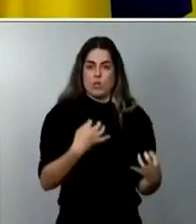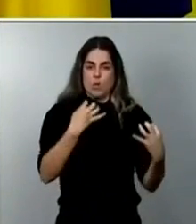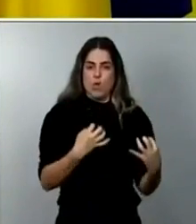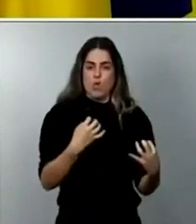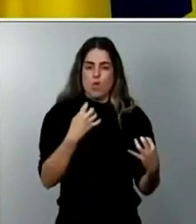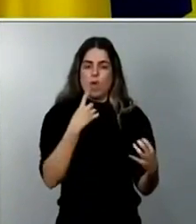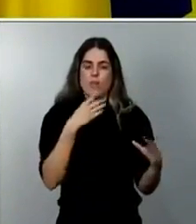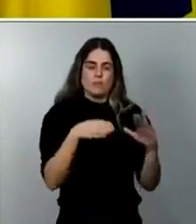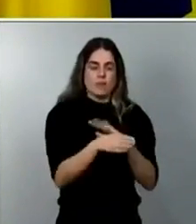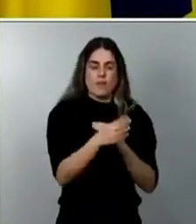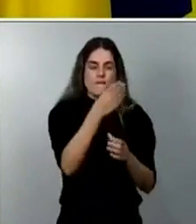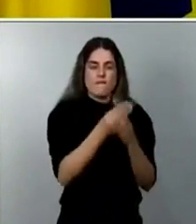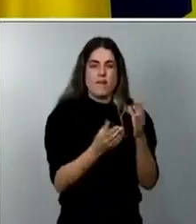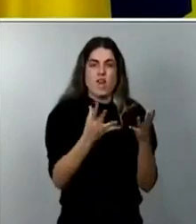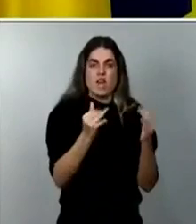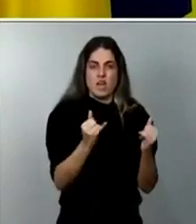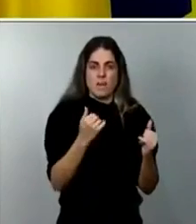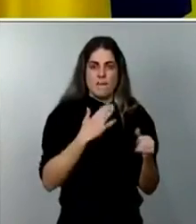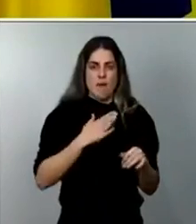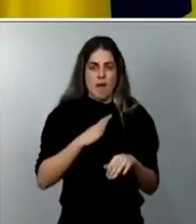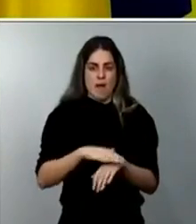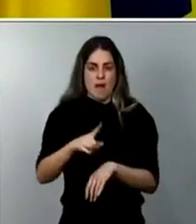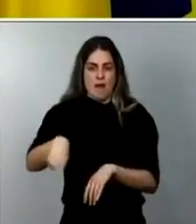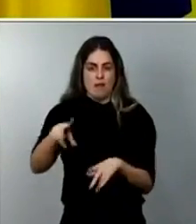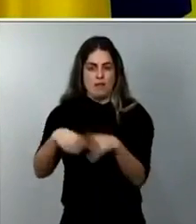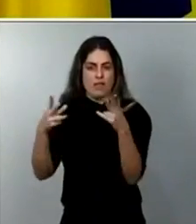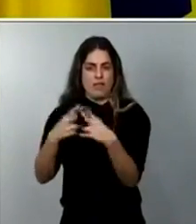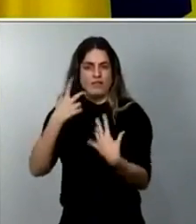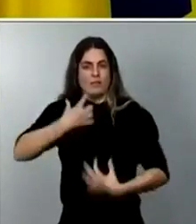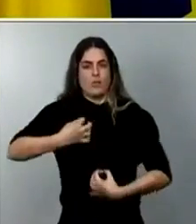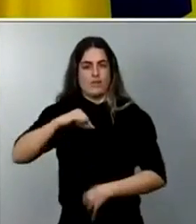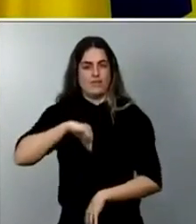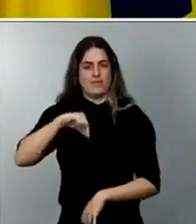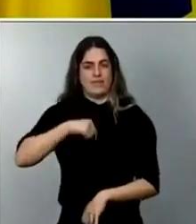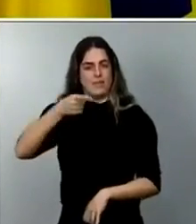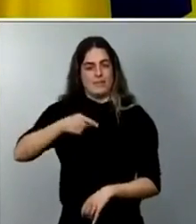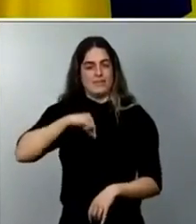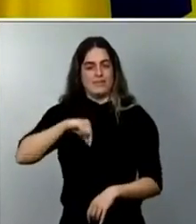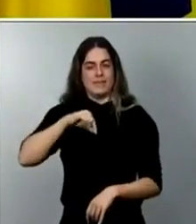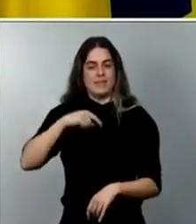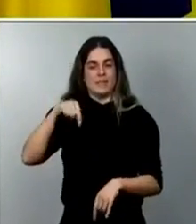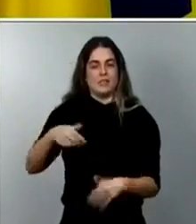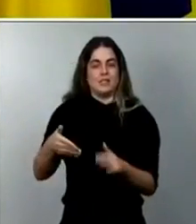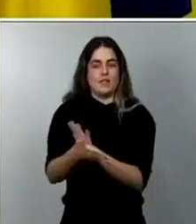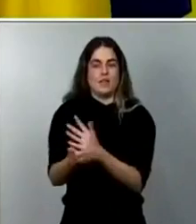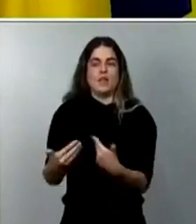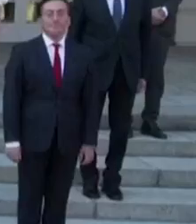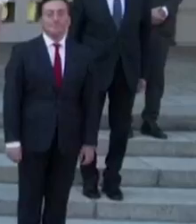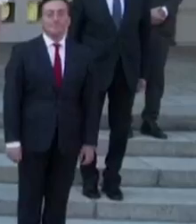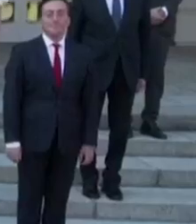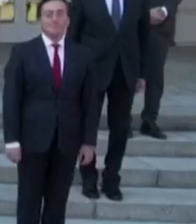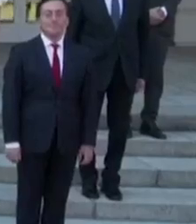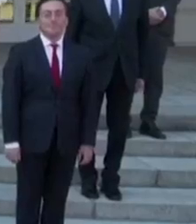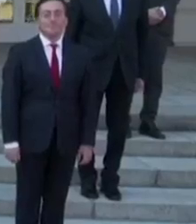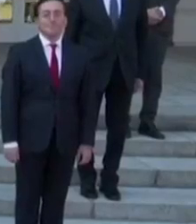complete democracy, that responsibilities are assumed within the law and that this government and all its organisms comply with the law.